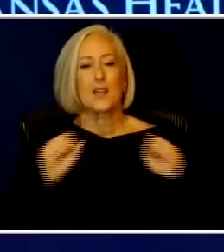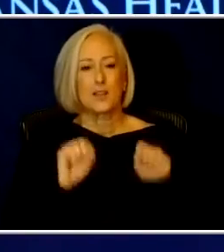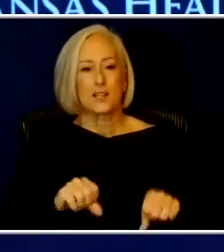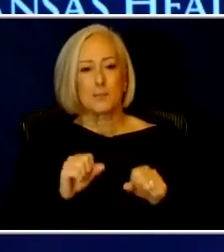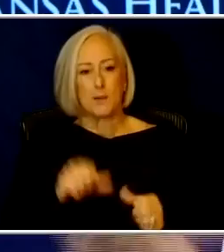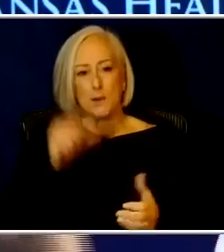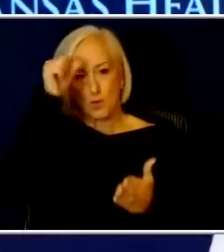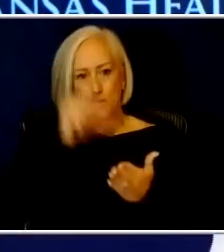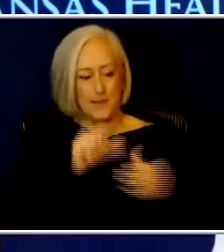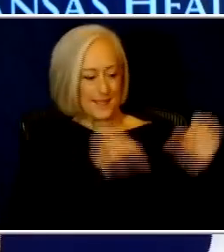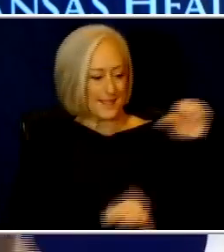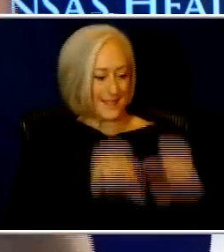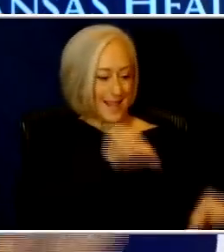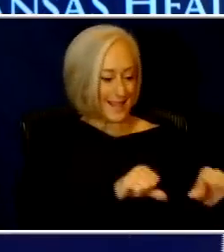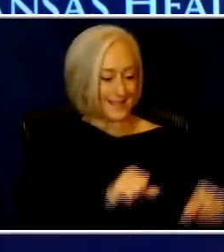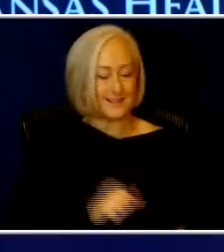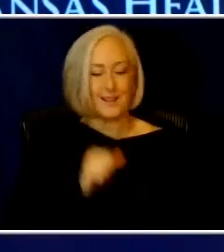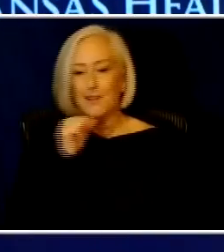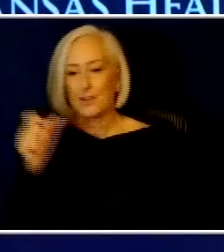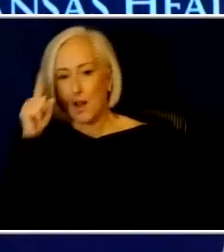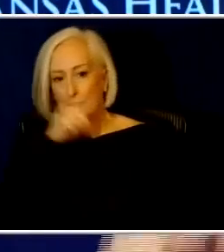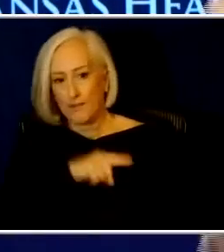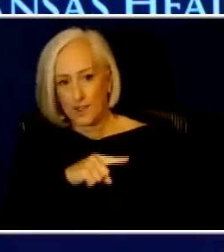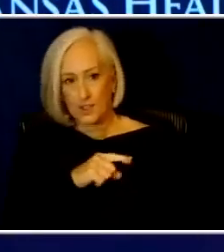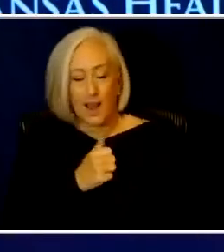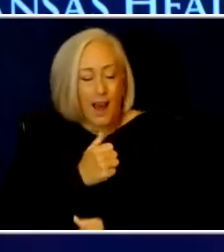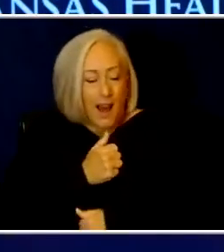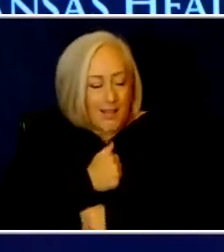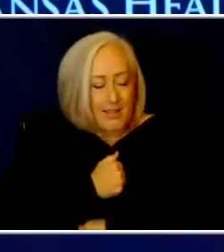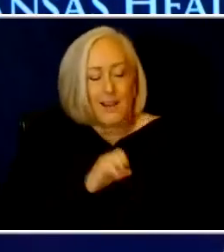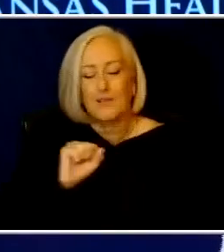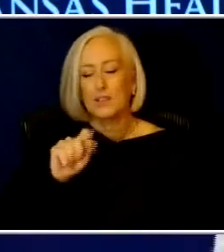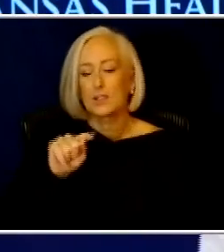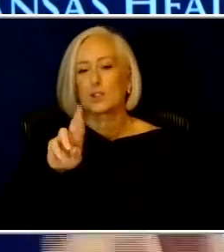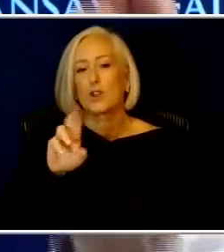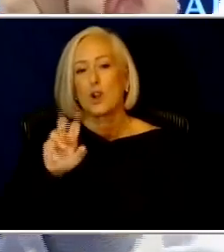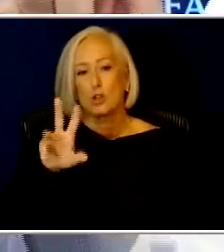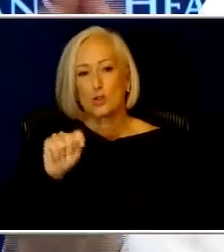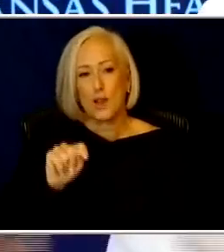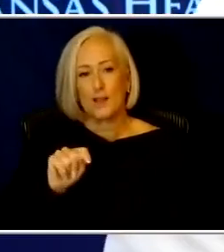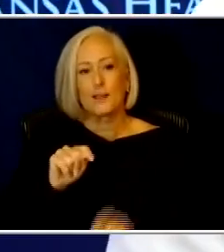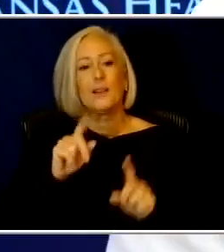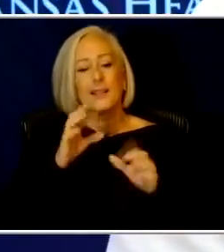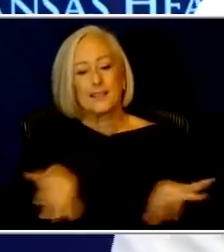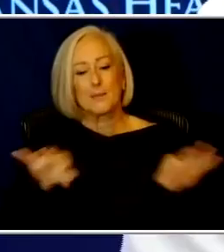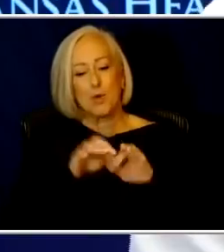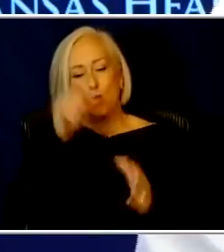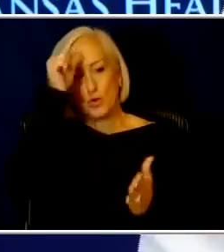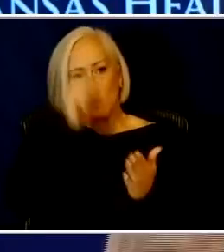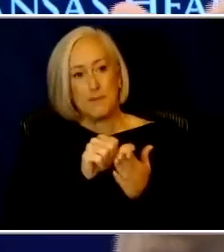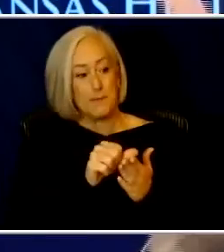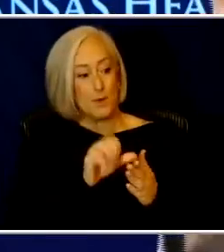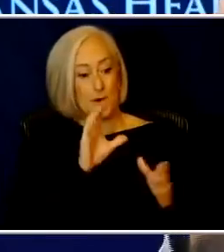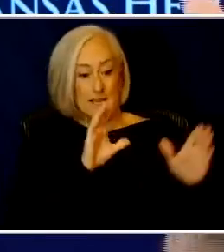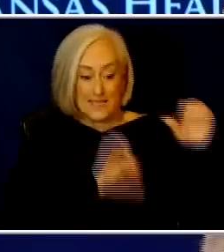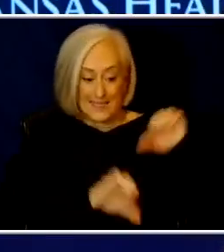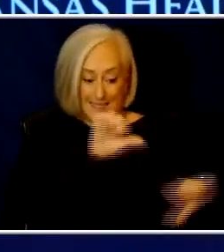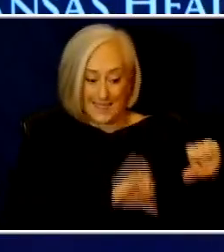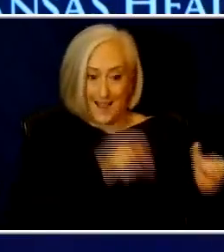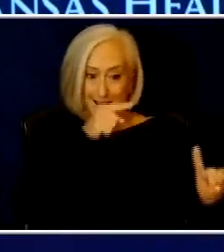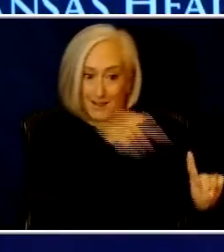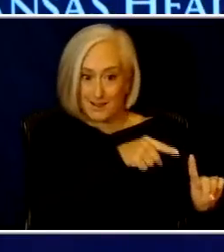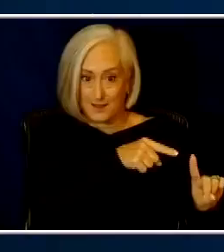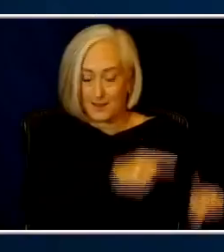fiction. And this from the guy who loves Star Trek and loves science fiction. But science, not fiction. Live long and